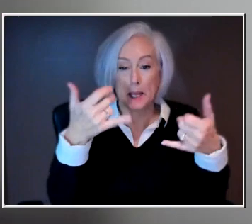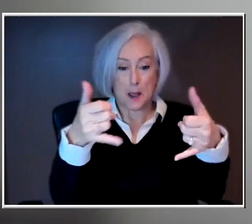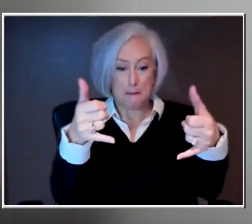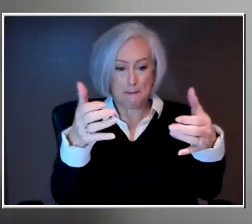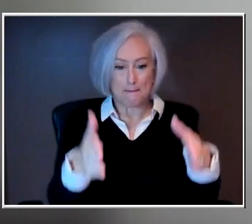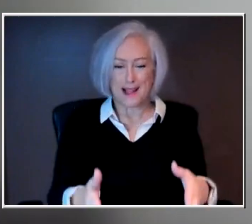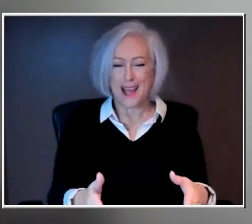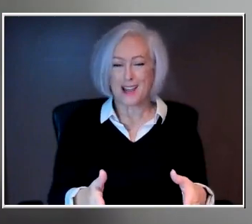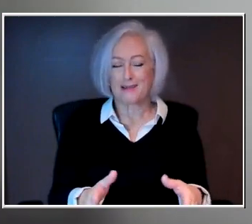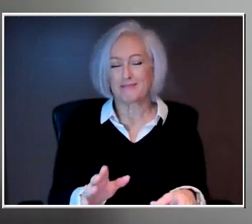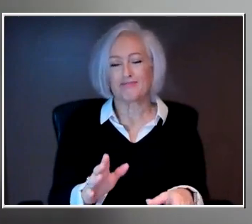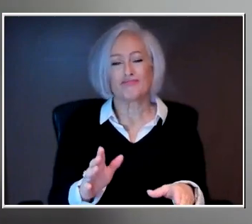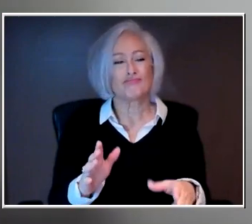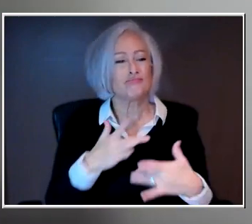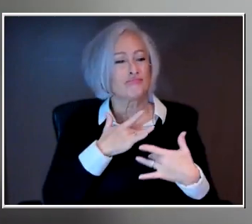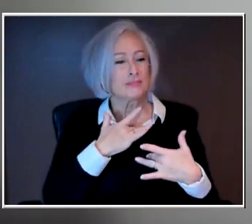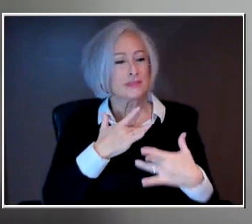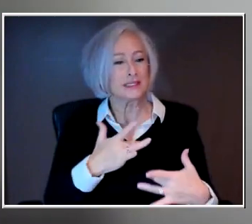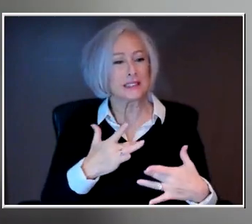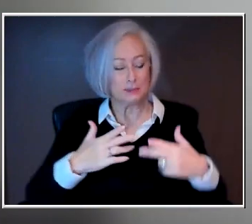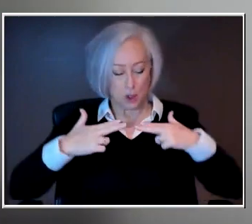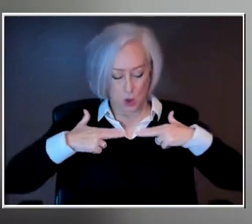no problem." They don't realize